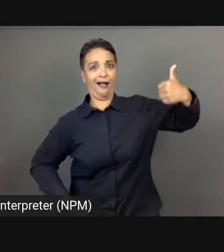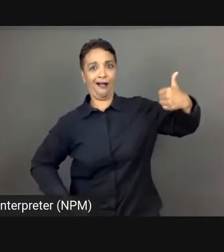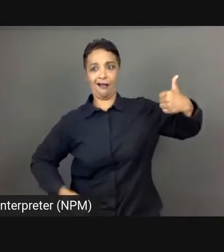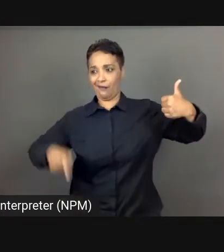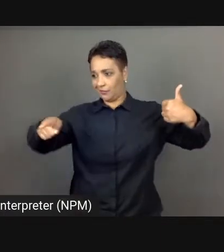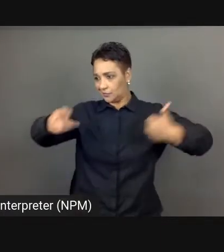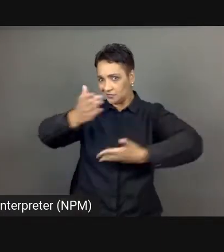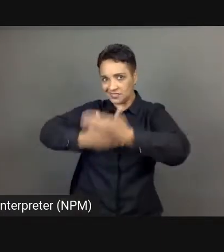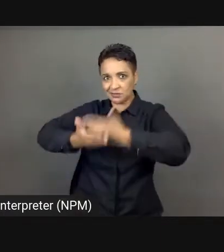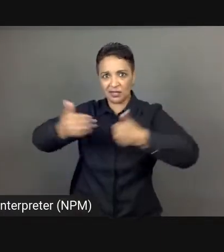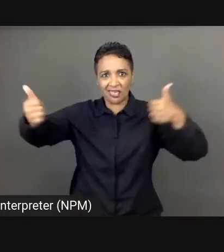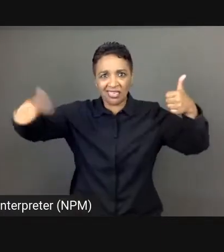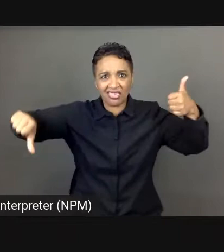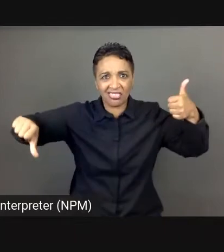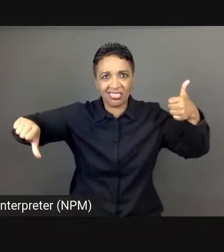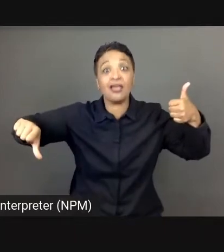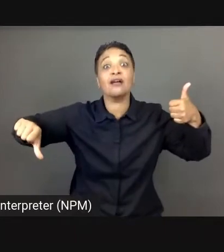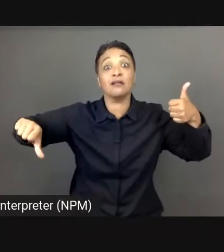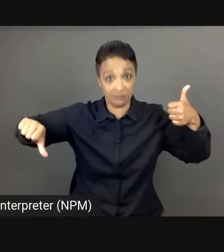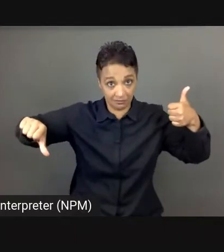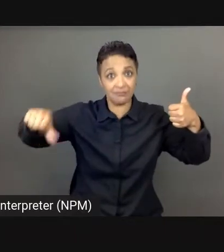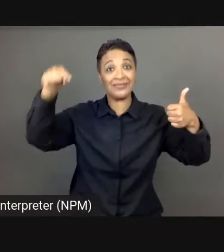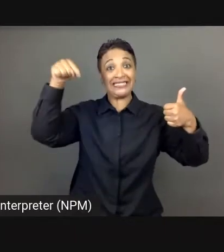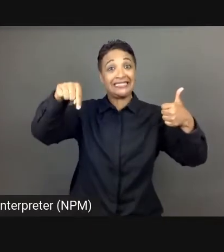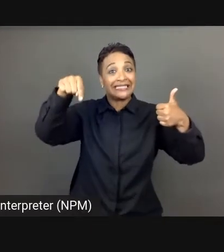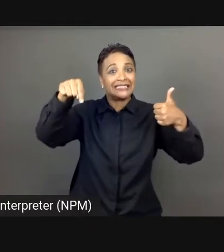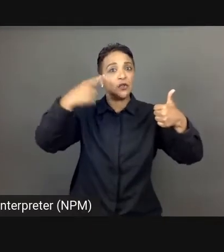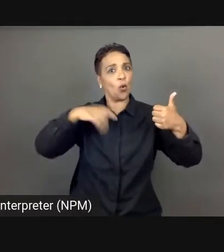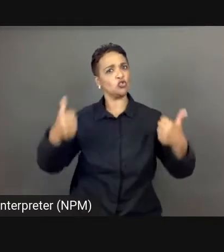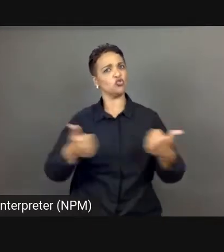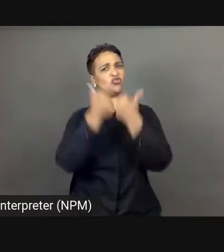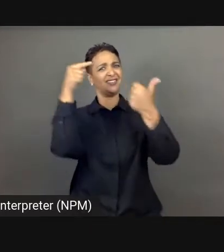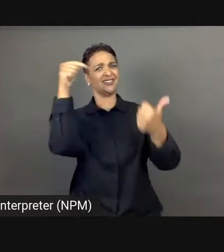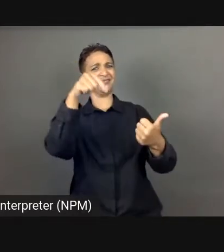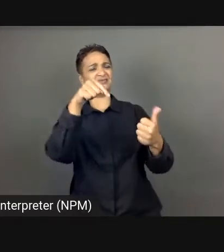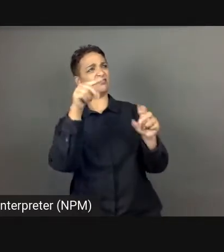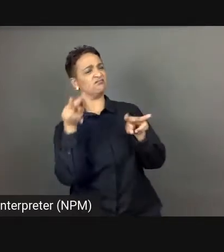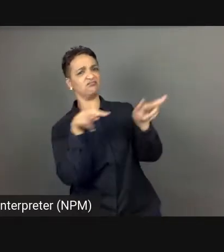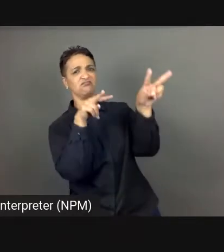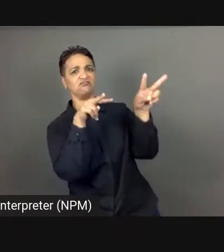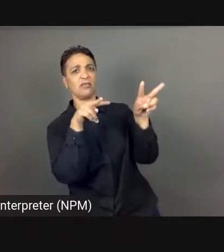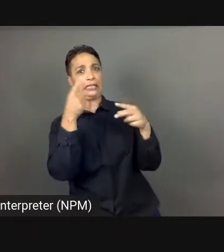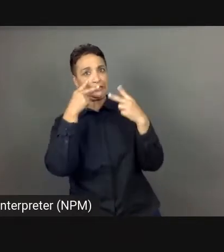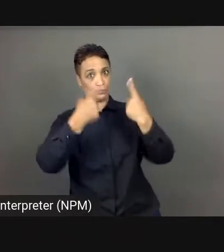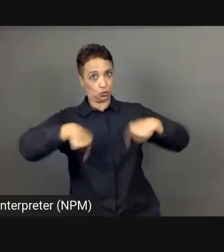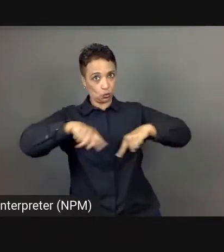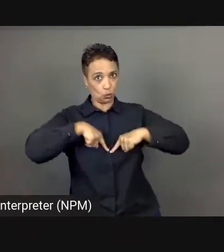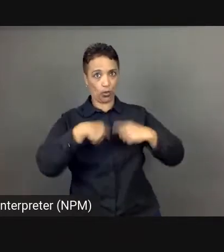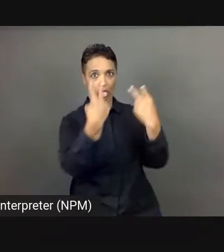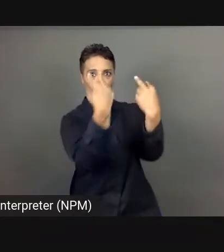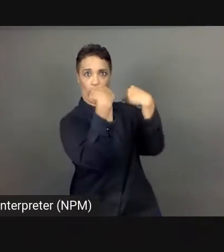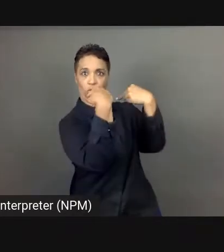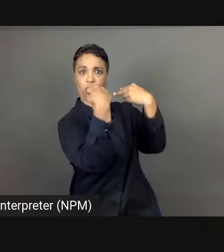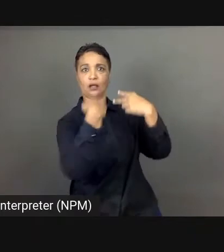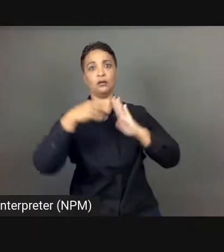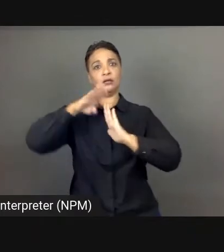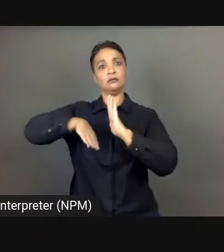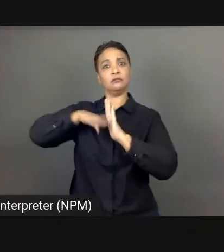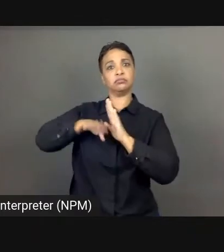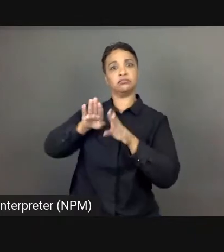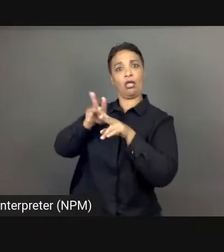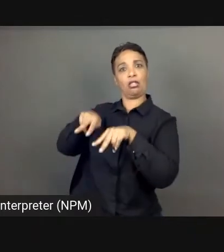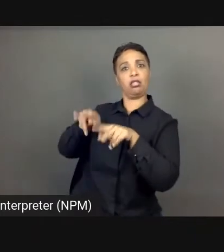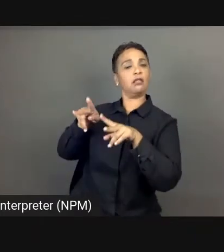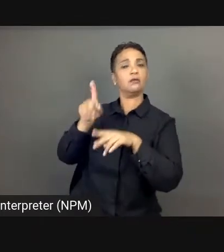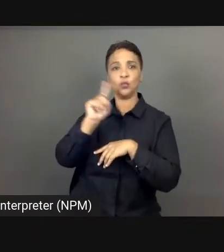someone. So challenging ableism in society is something that has also kept the disability movement alive and awake,